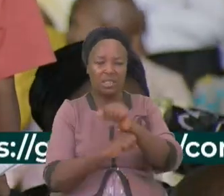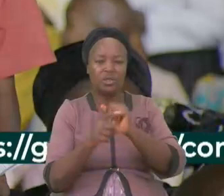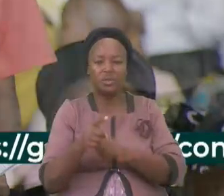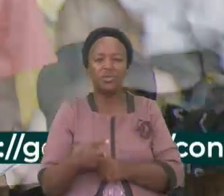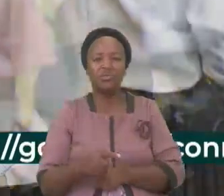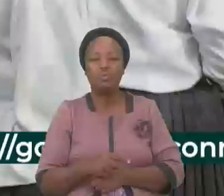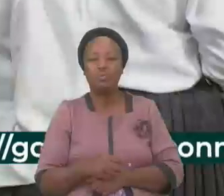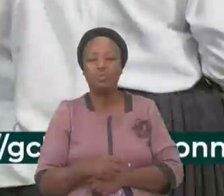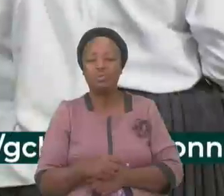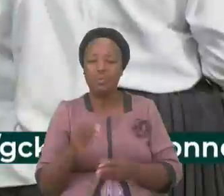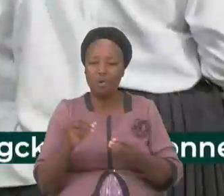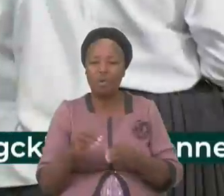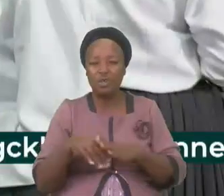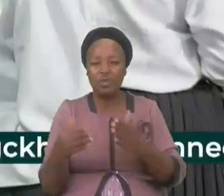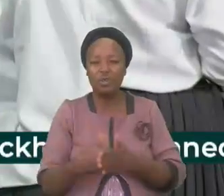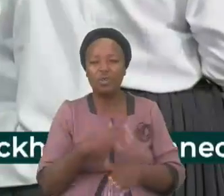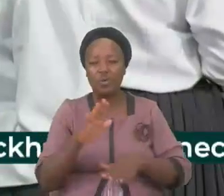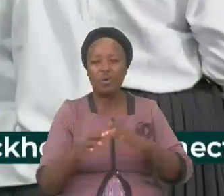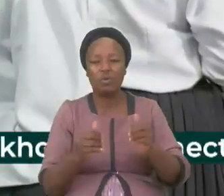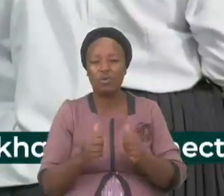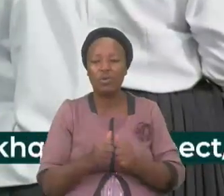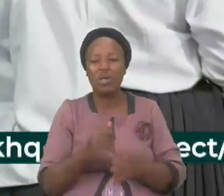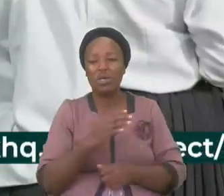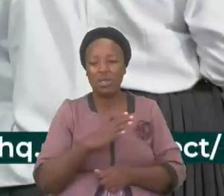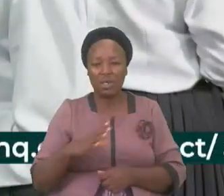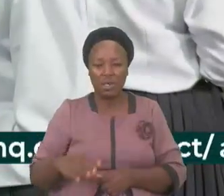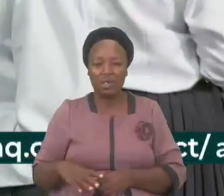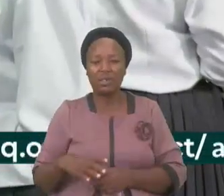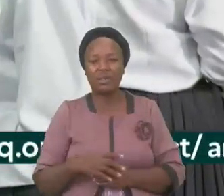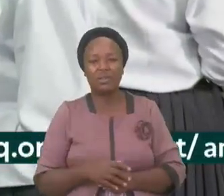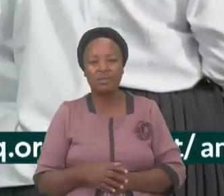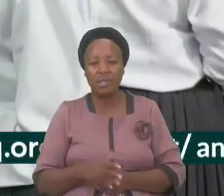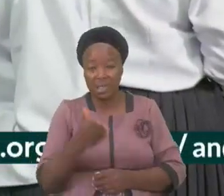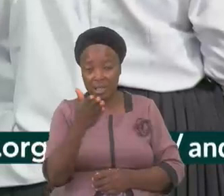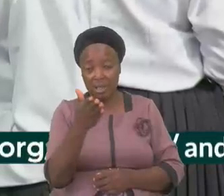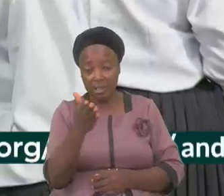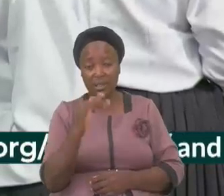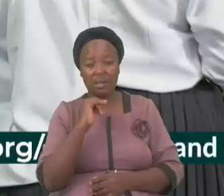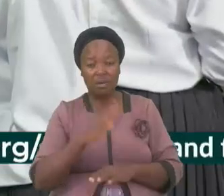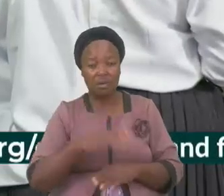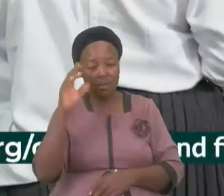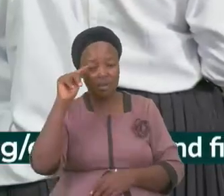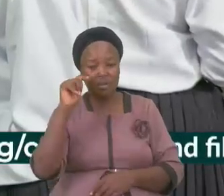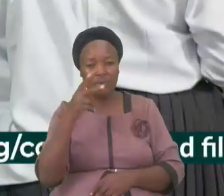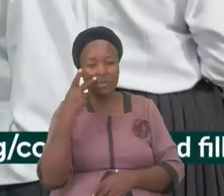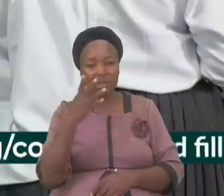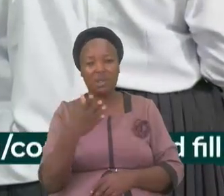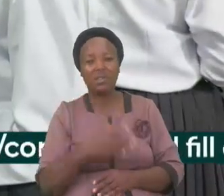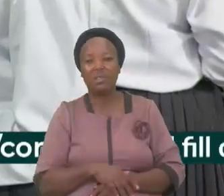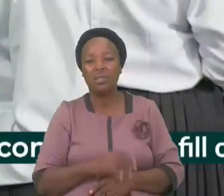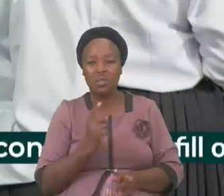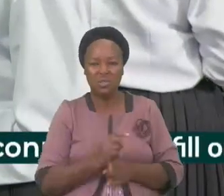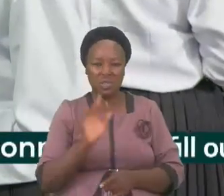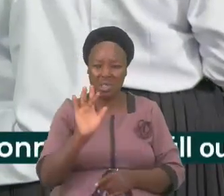just there on your screen below there. Click on it. Complete the form that appears to you